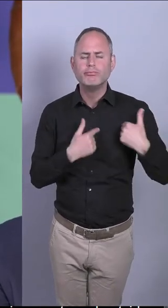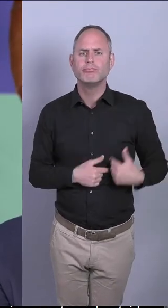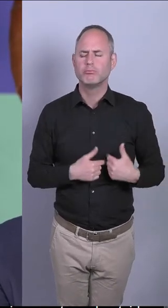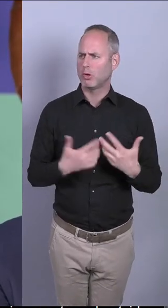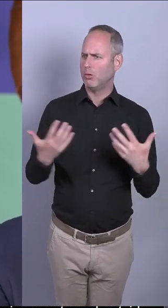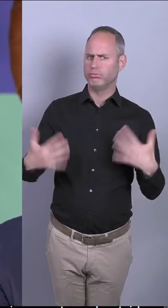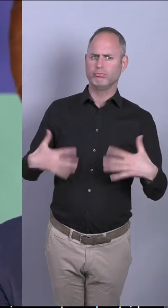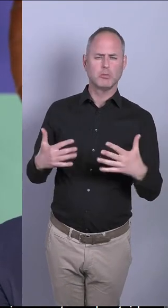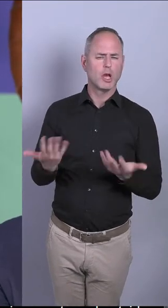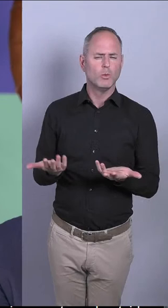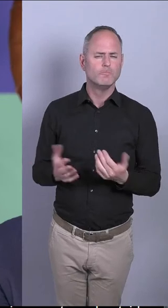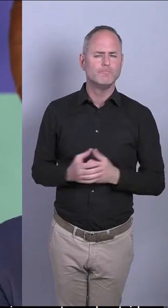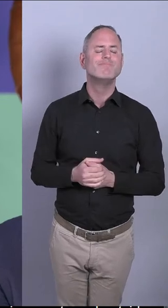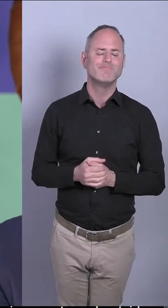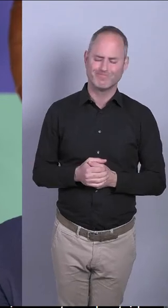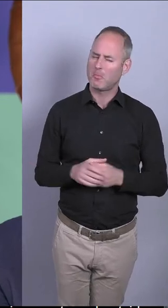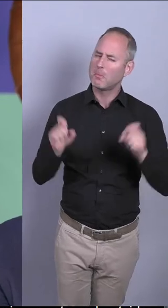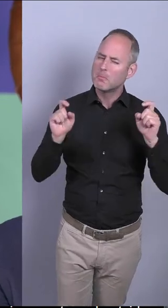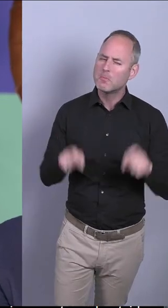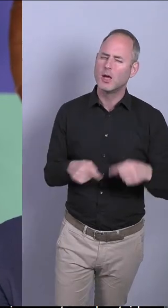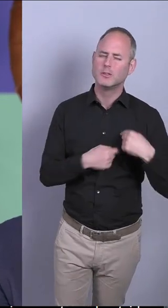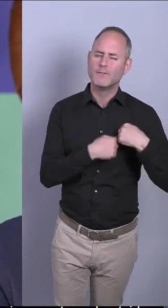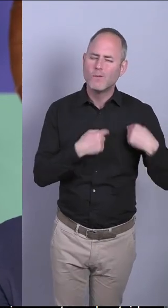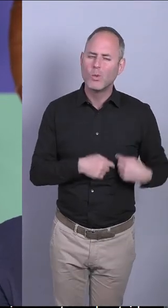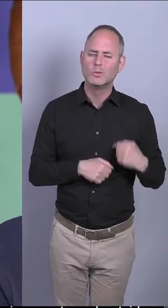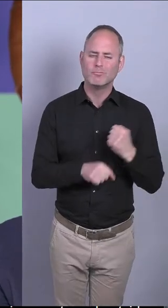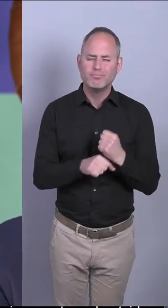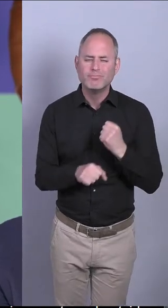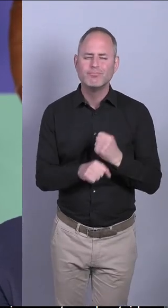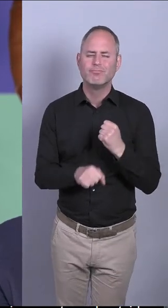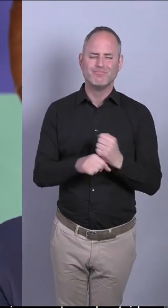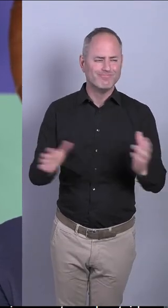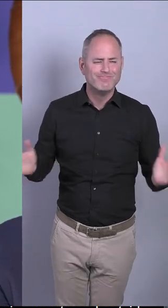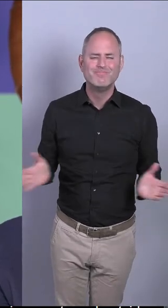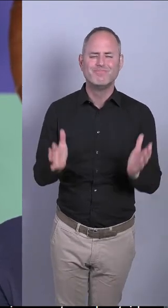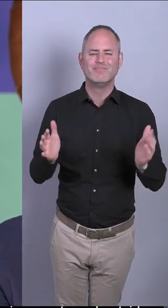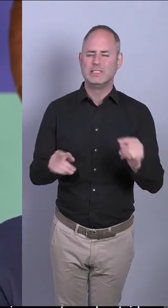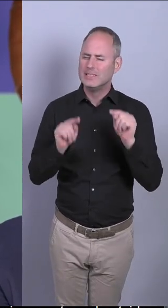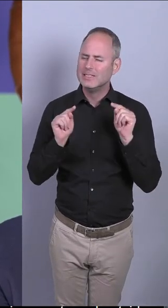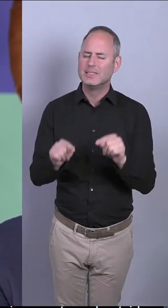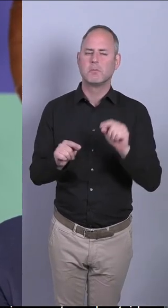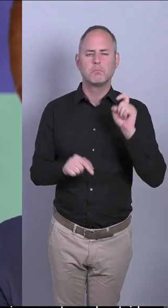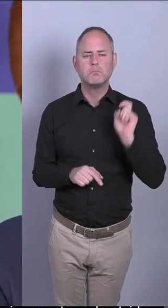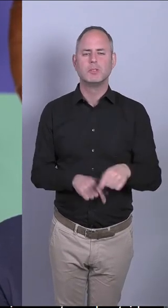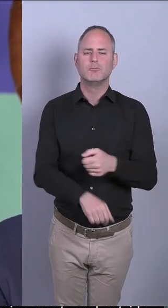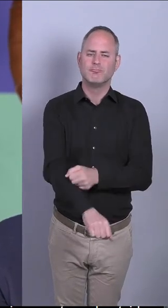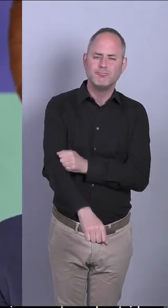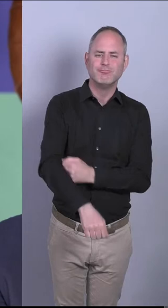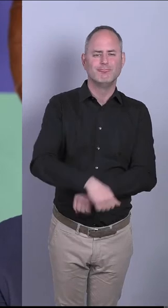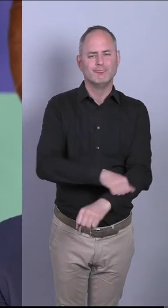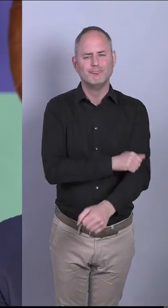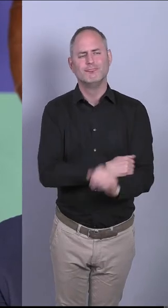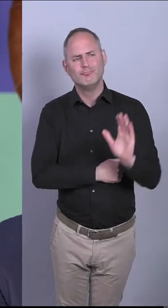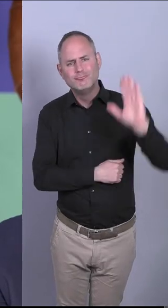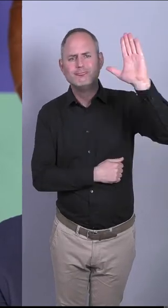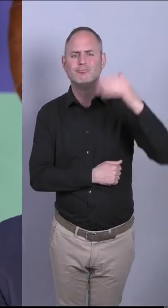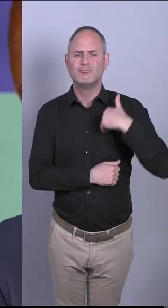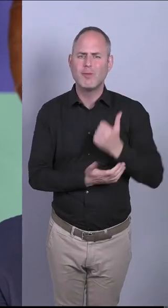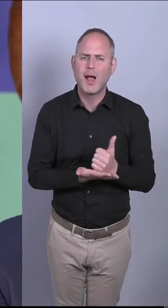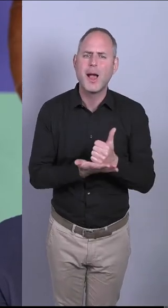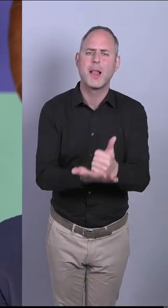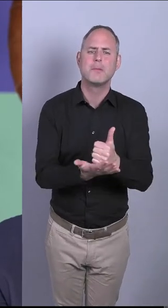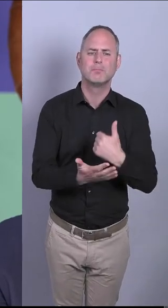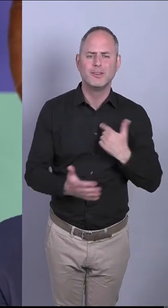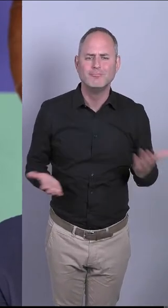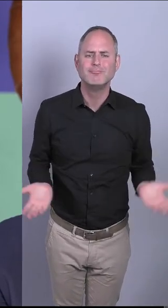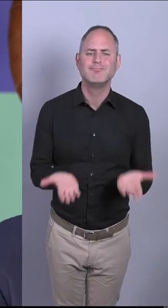appreciation is what is needed. And people must be able to play along, to be there. And that is